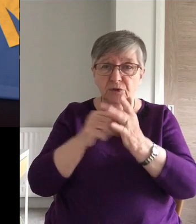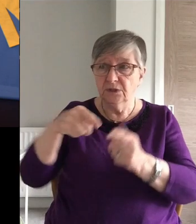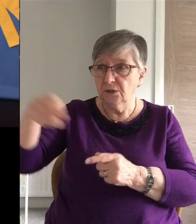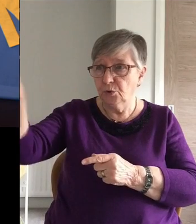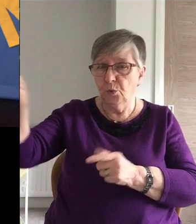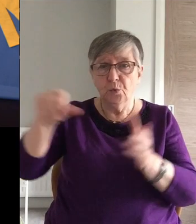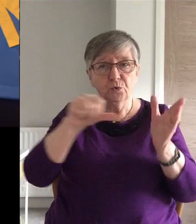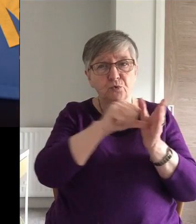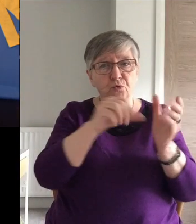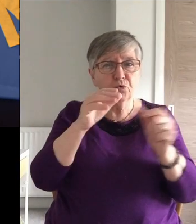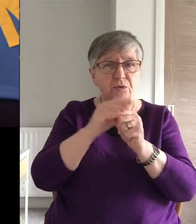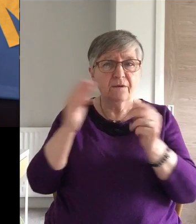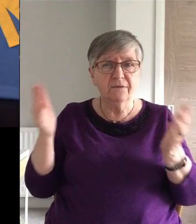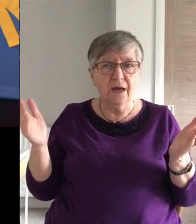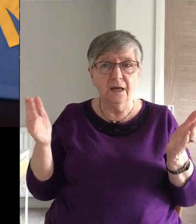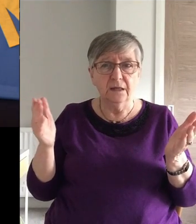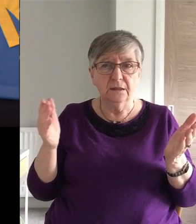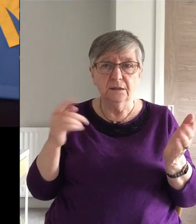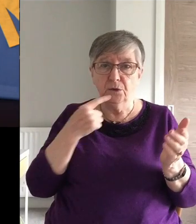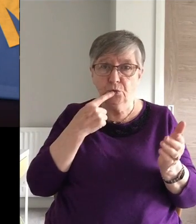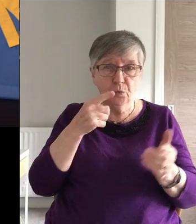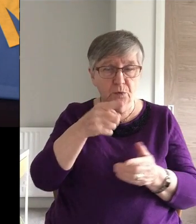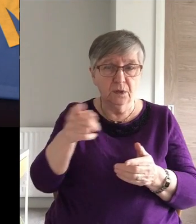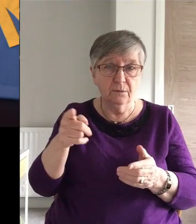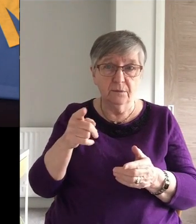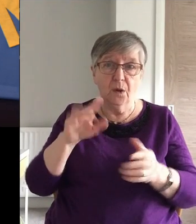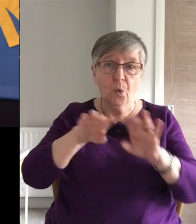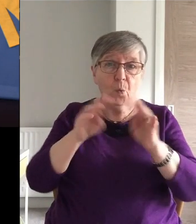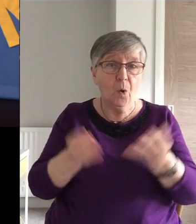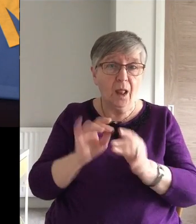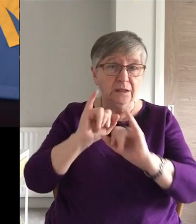to the cross too. The world's hated me, it's going to hate you too.